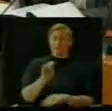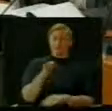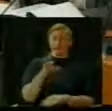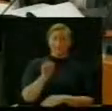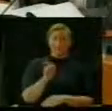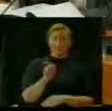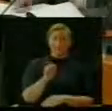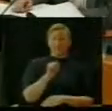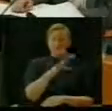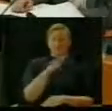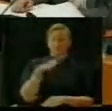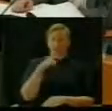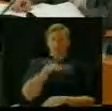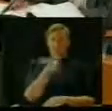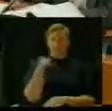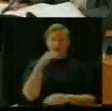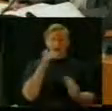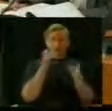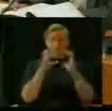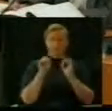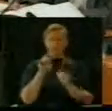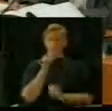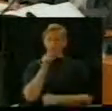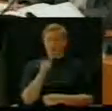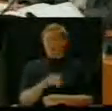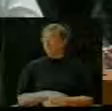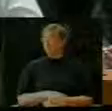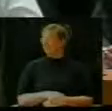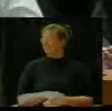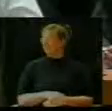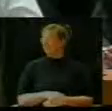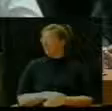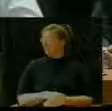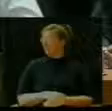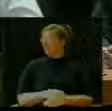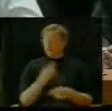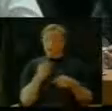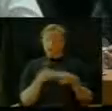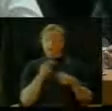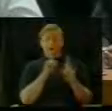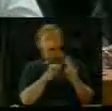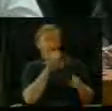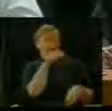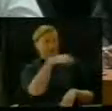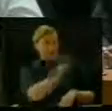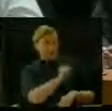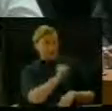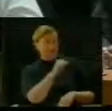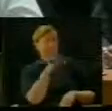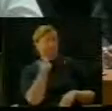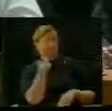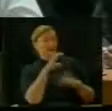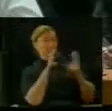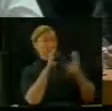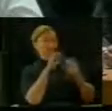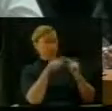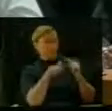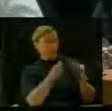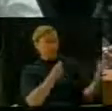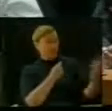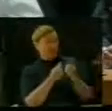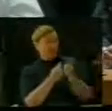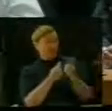which is the truth? Did you have a conversation with her, or did you not have a conversation with her? Yeah, the short answer is yes. I